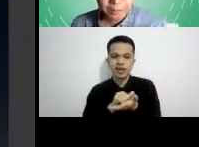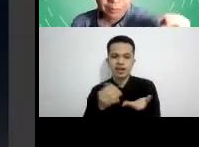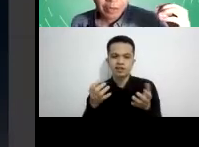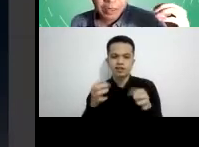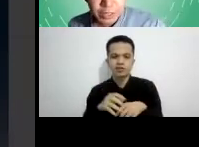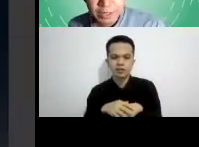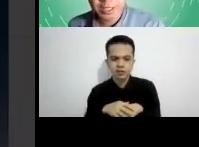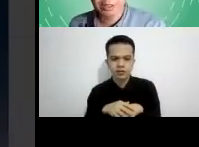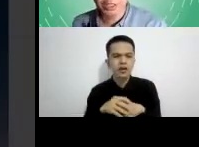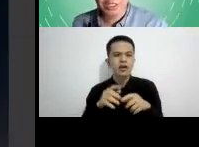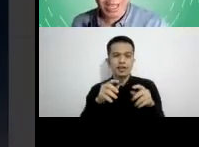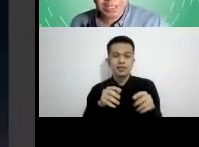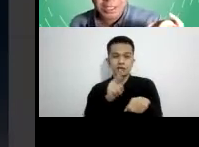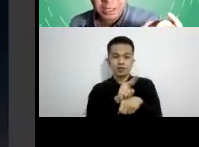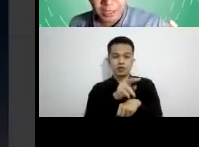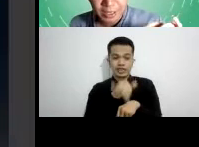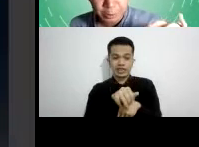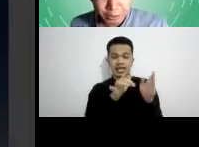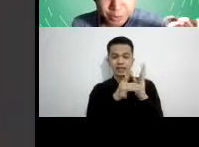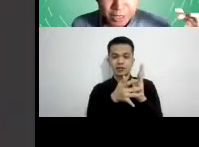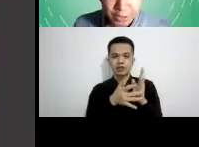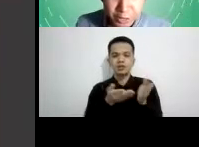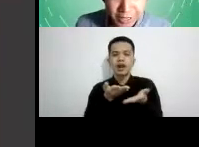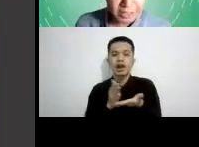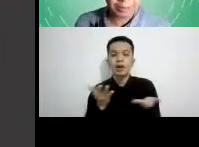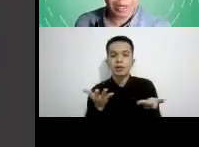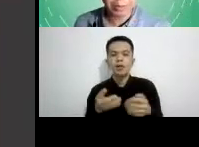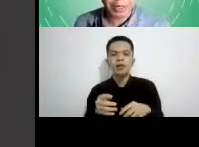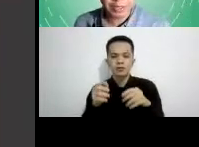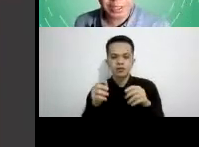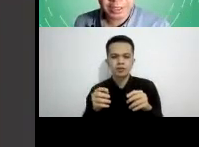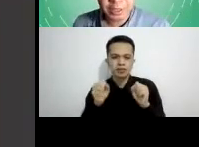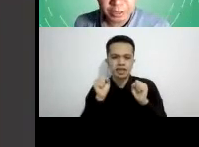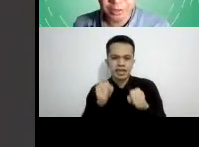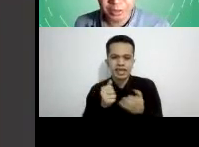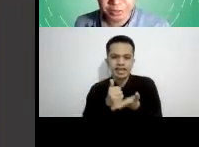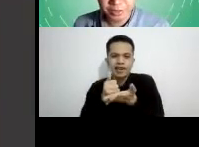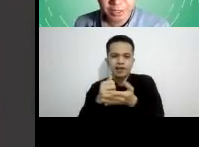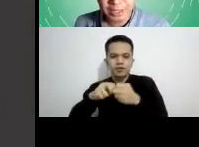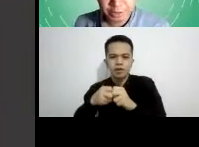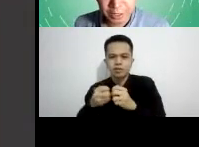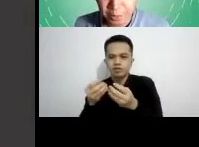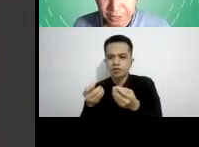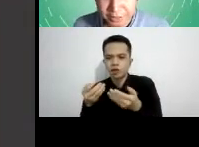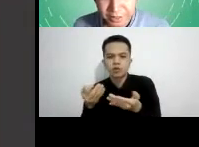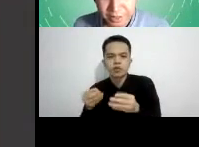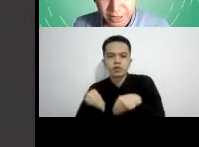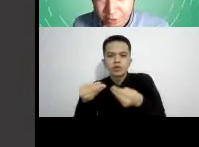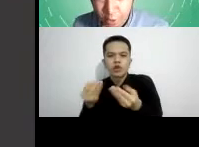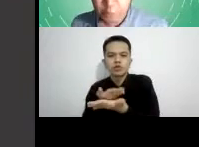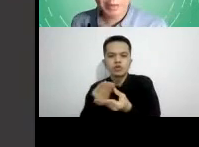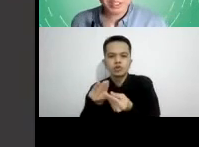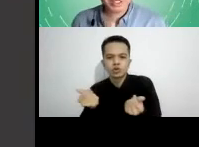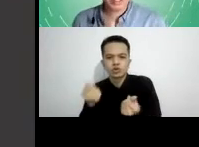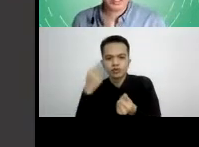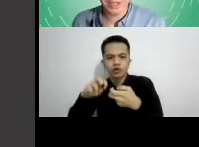But using this technology can actually allow us to address that problem and create new solutions, interesting ways. And